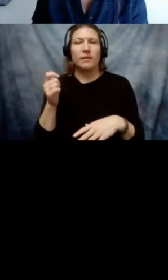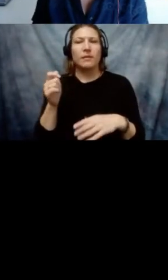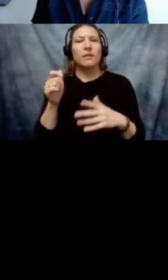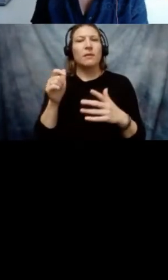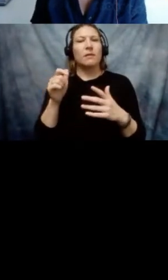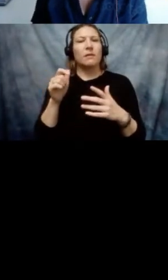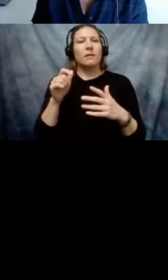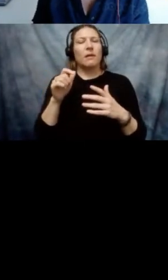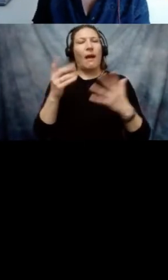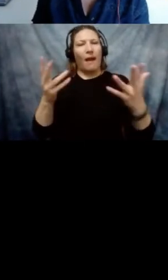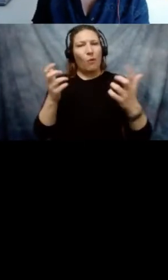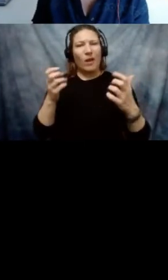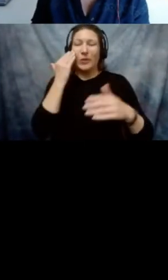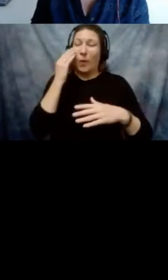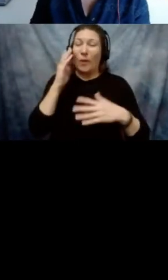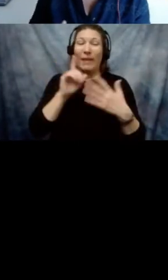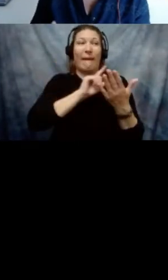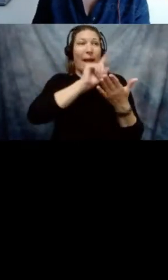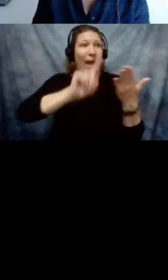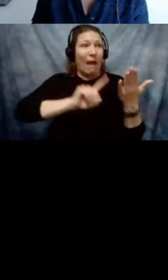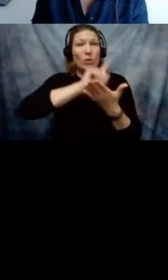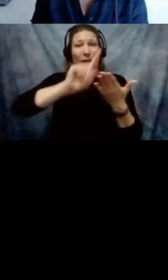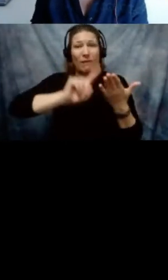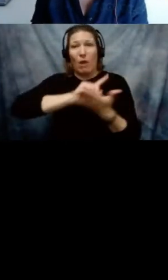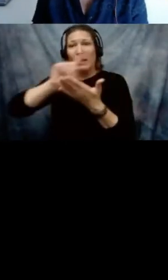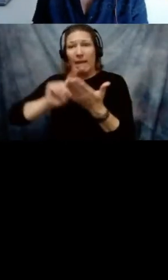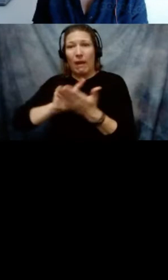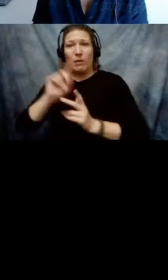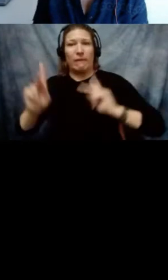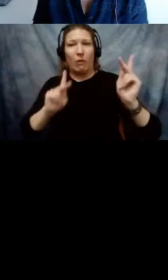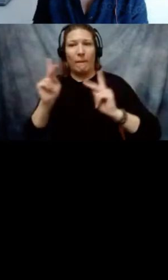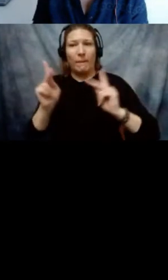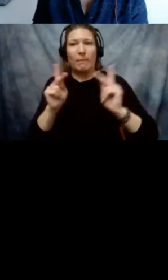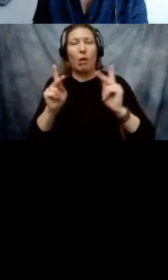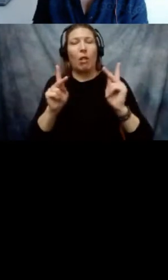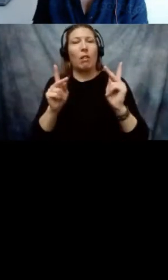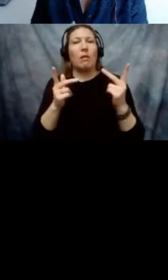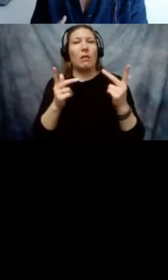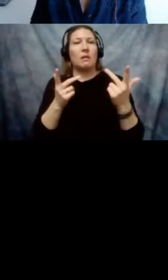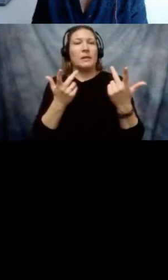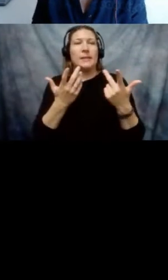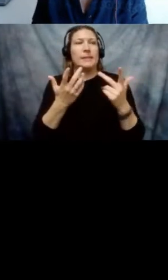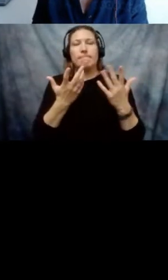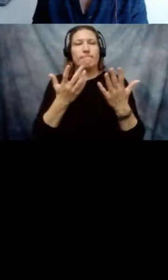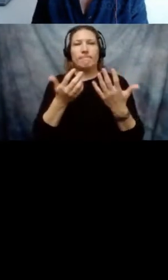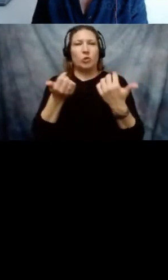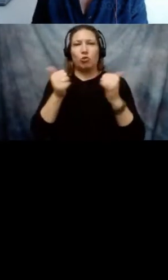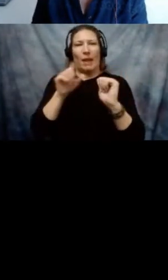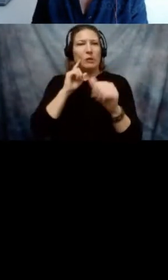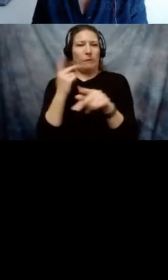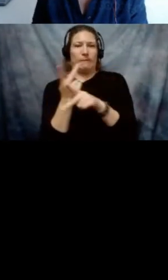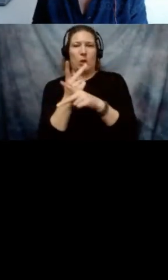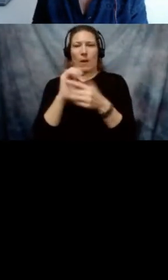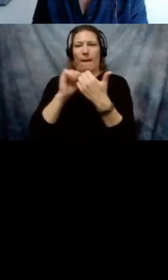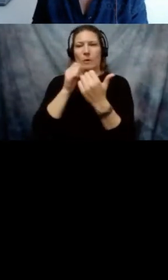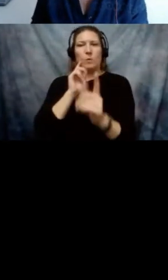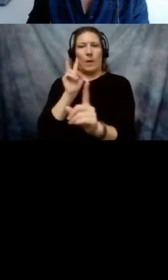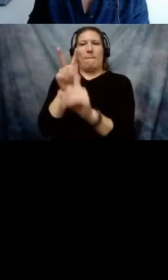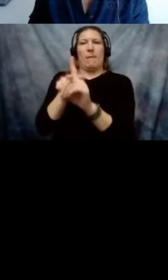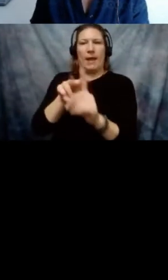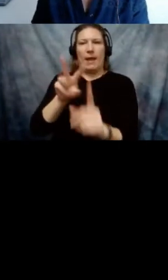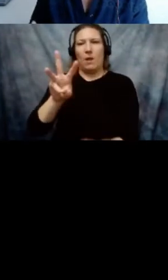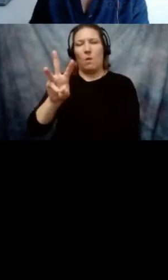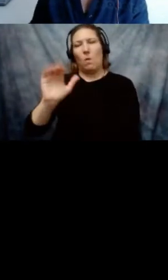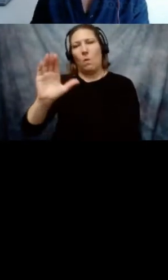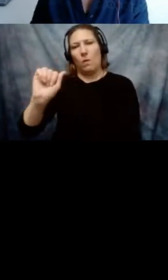WCAG to learning content so that it became easier for everyone to do. So it's based around a contextual framework which allows